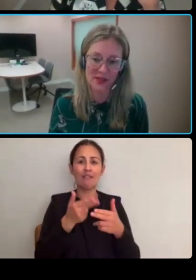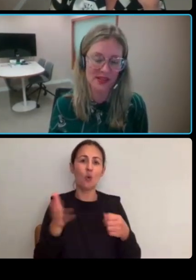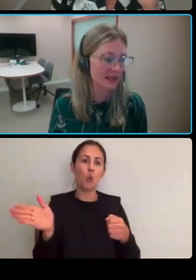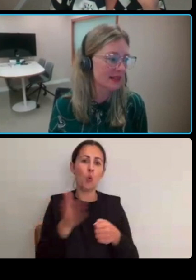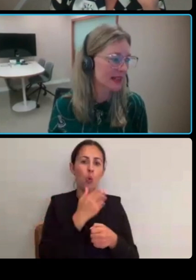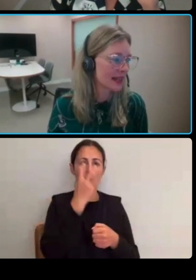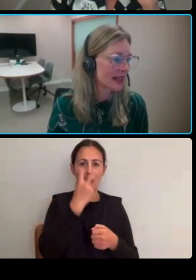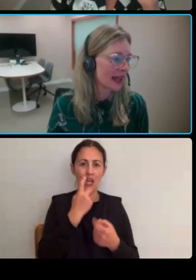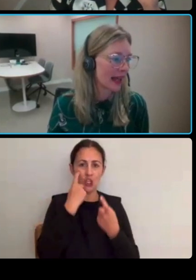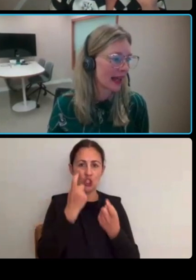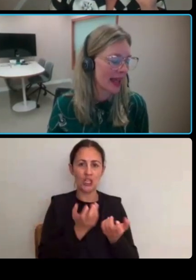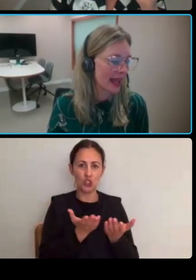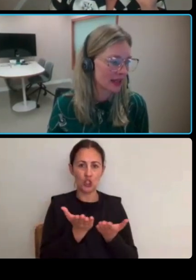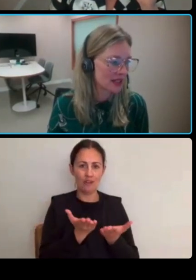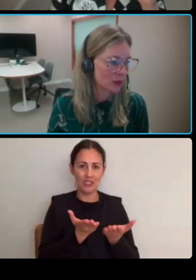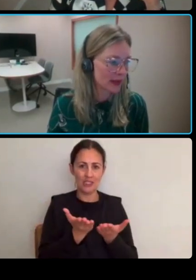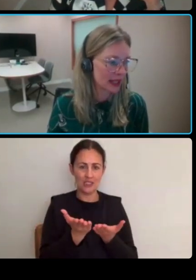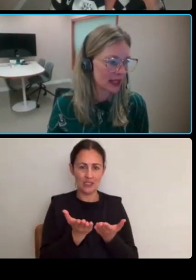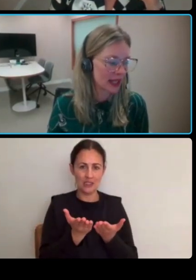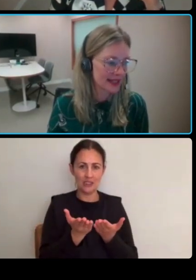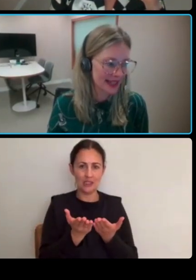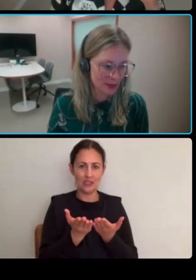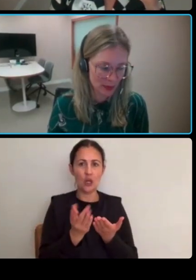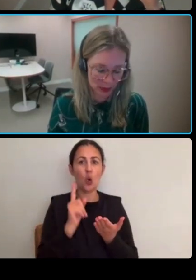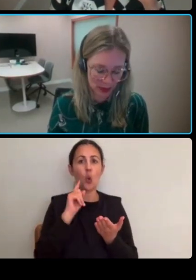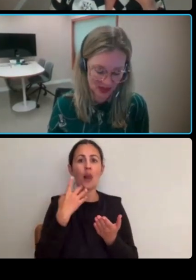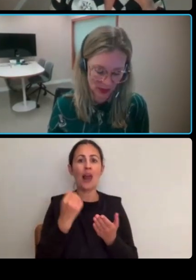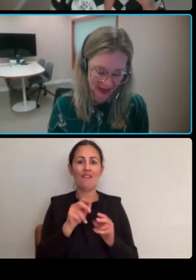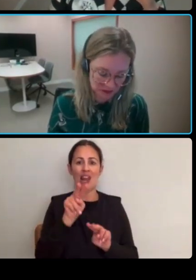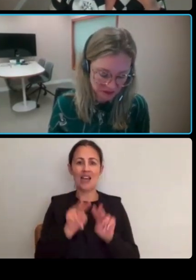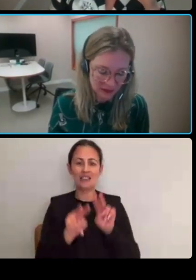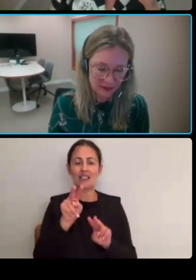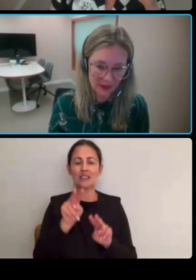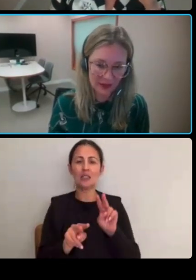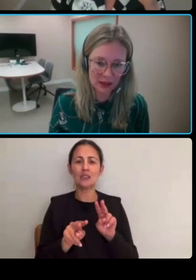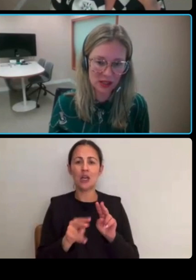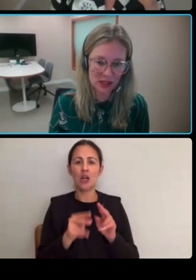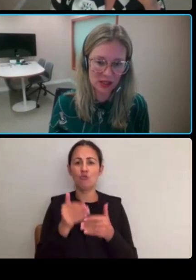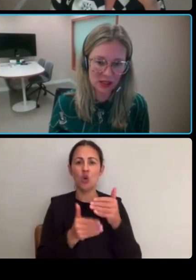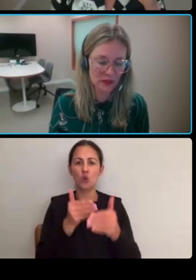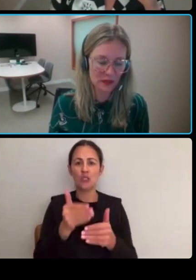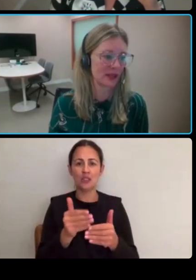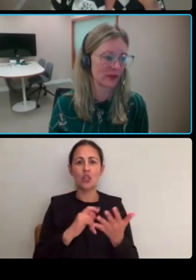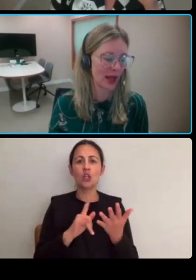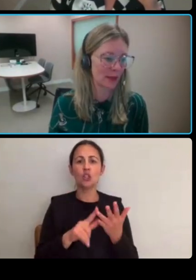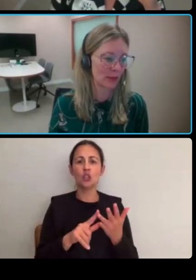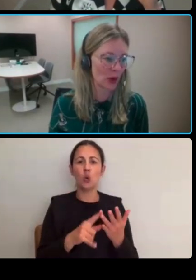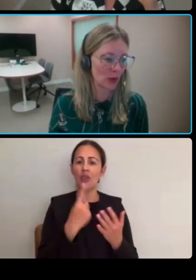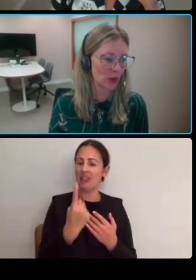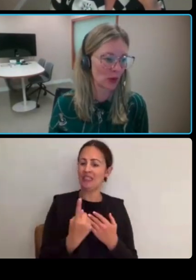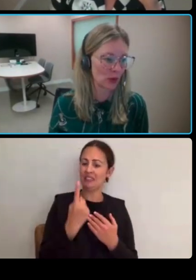care services, and there'll be an assessment process where the individual needs